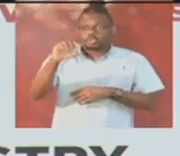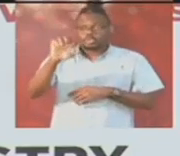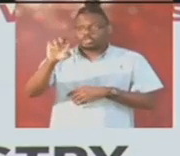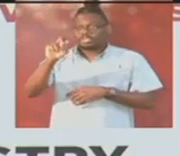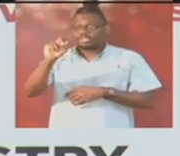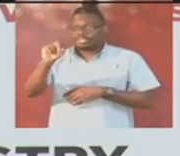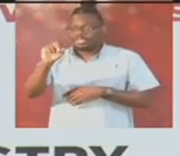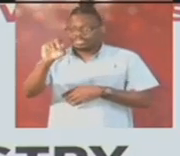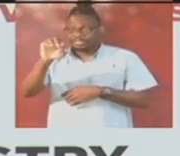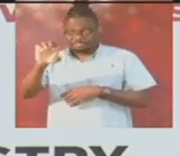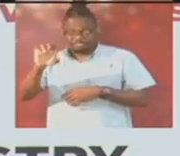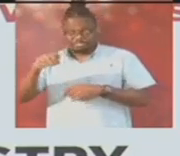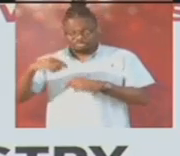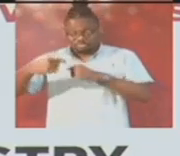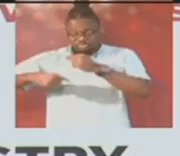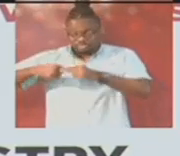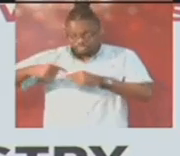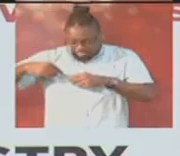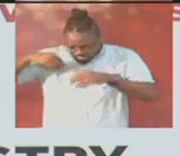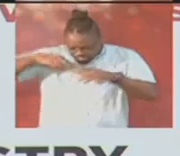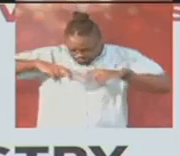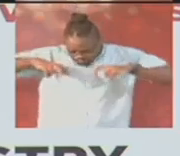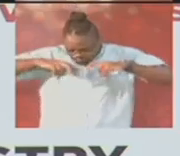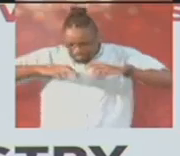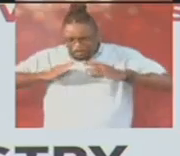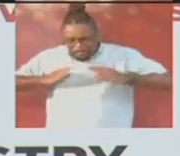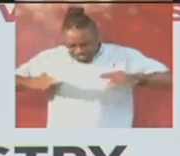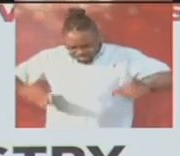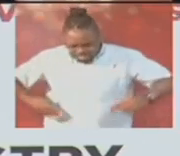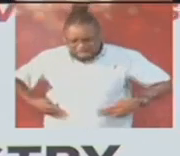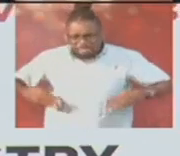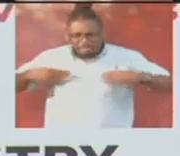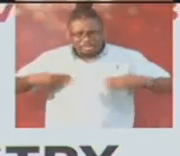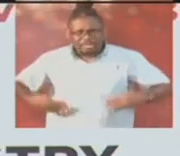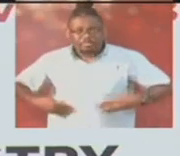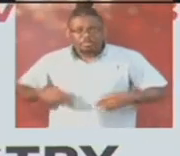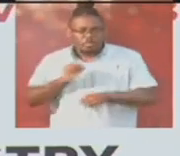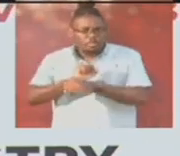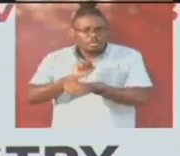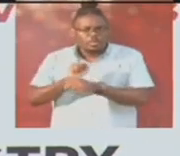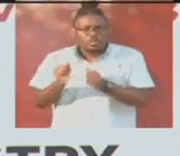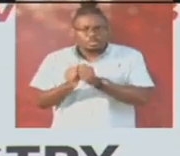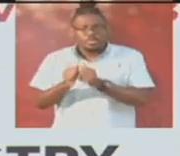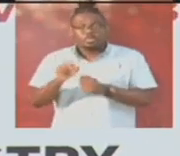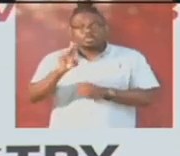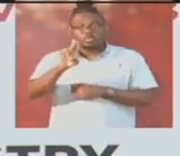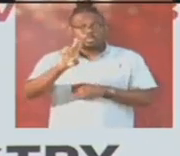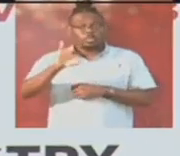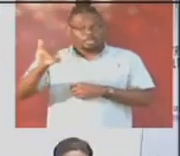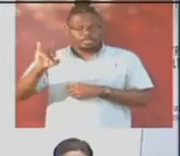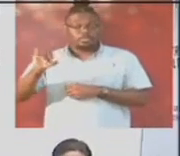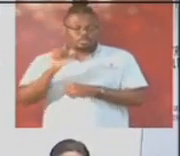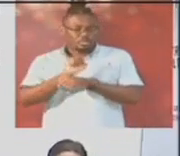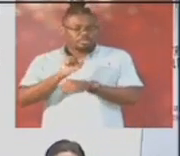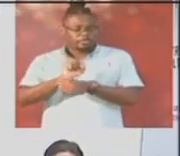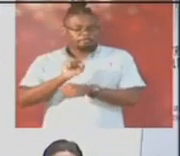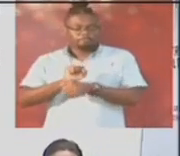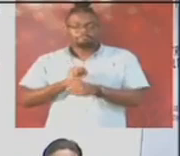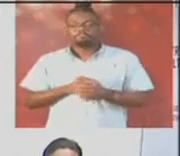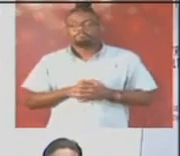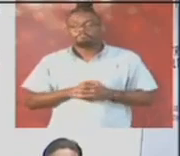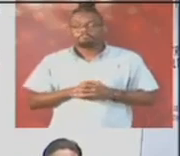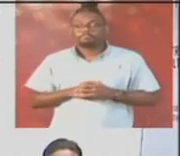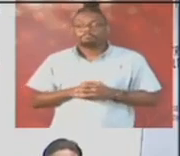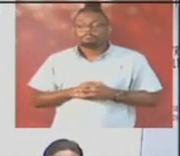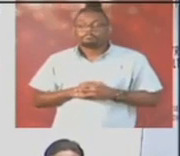partnership between Public Health England and the University of the West Indies. Okay, thank you. CMO? Yeah, so we did have